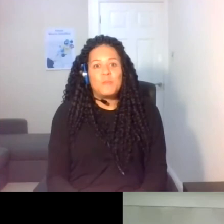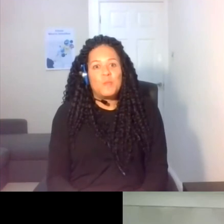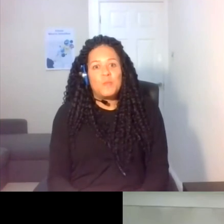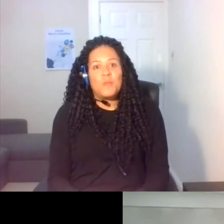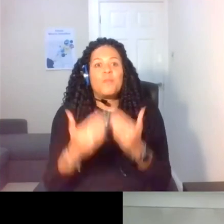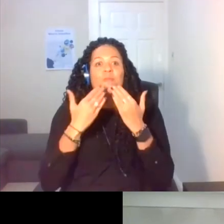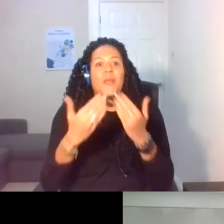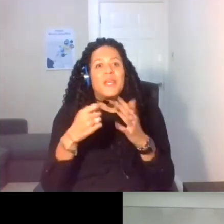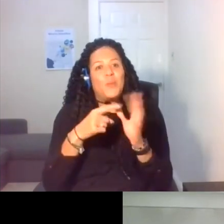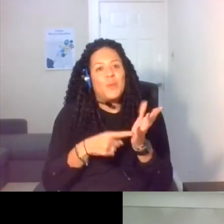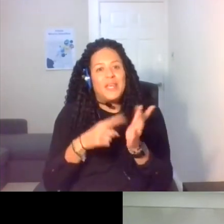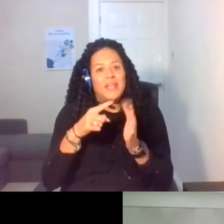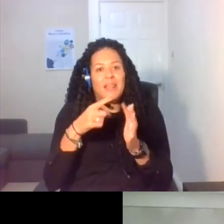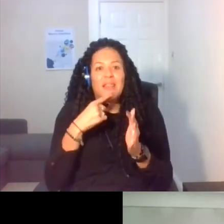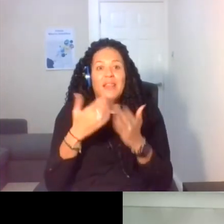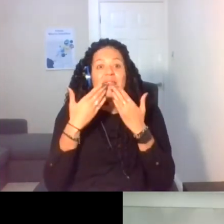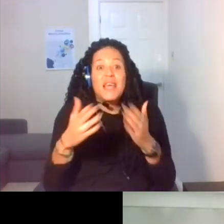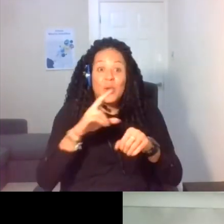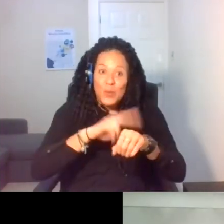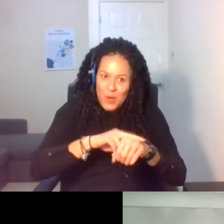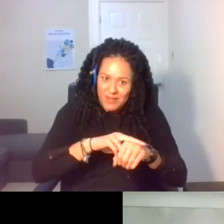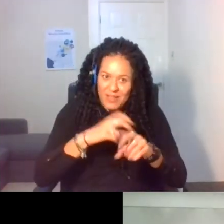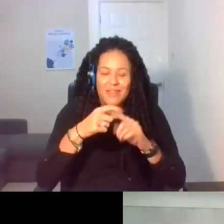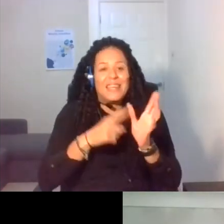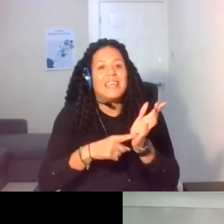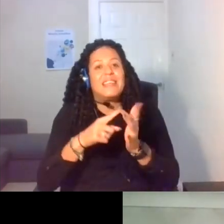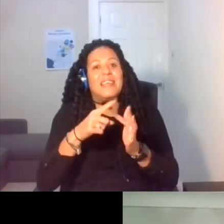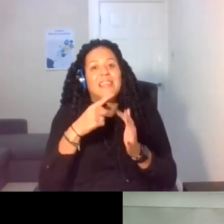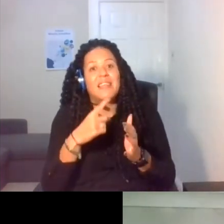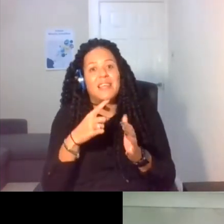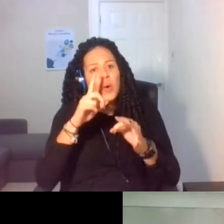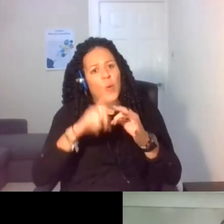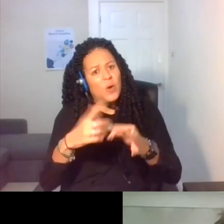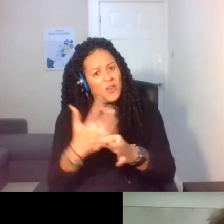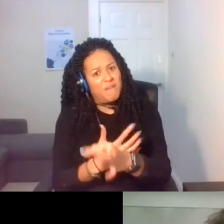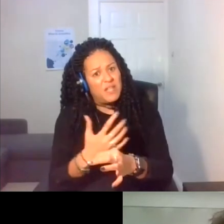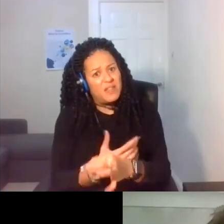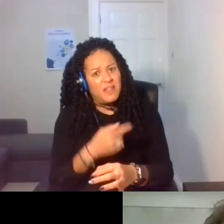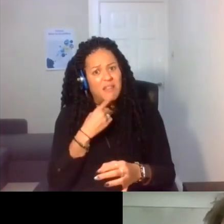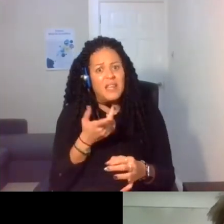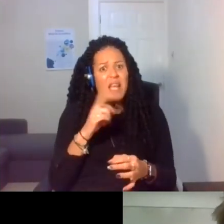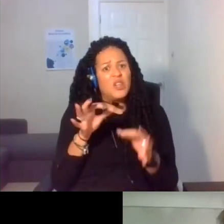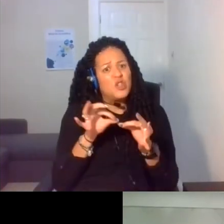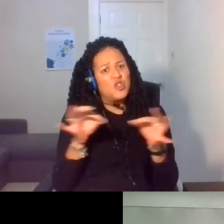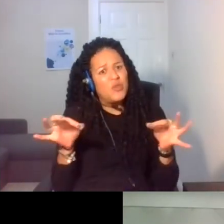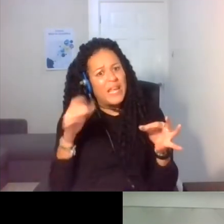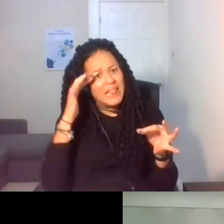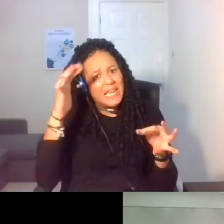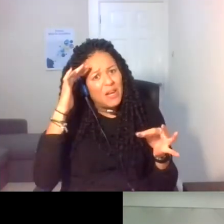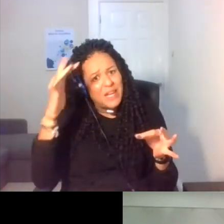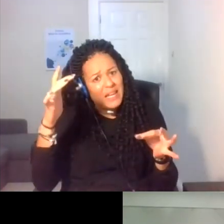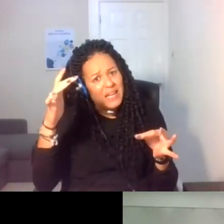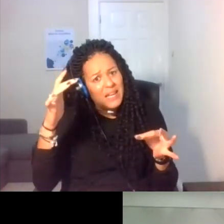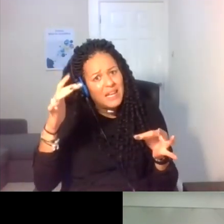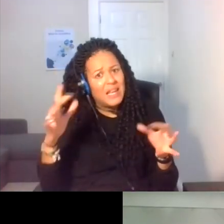Thank you, Katie. Let's thank you, Dr. Katie. quantum physics and string theory, when you think about it, they go so well